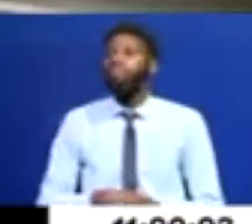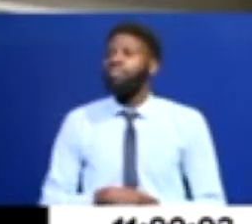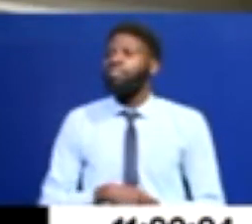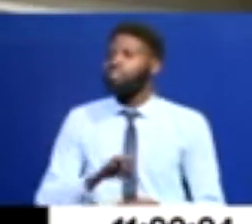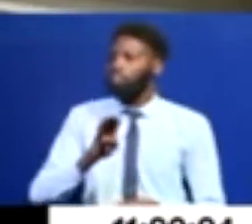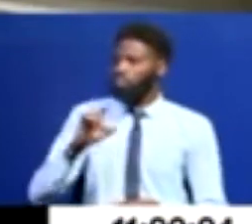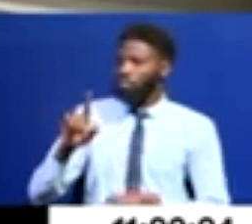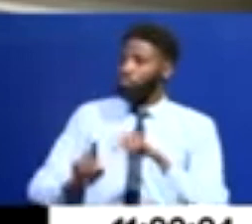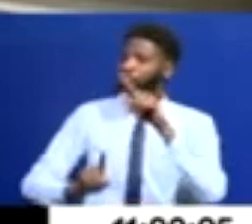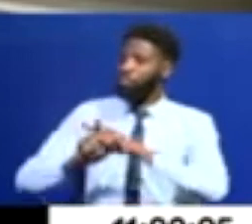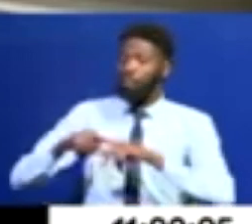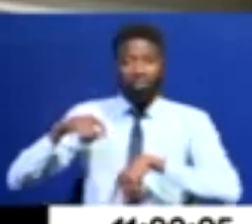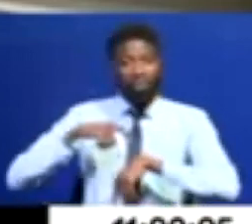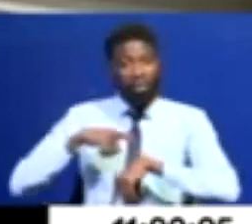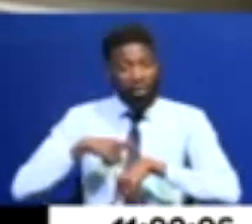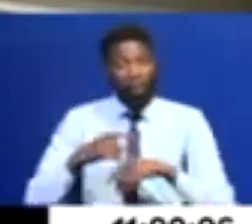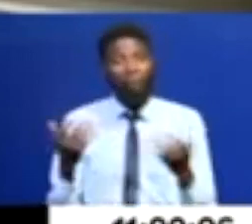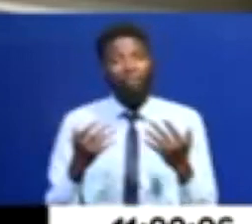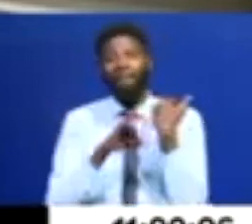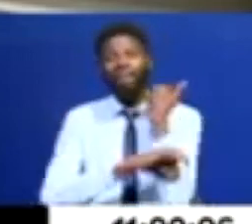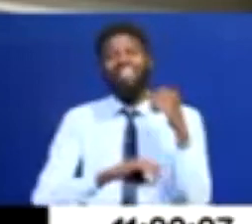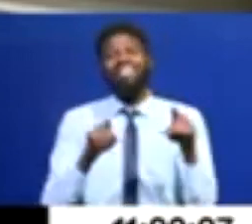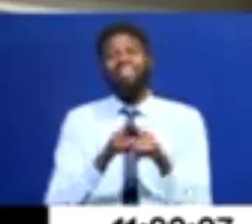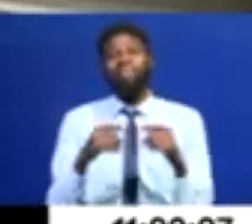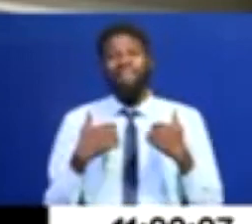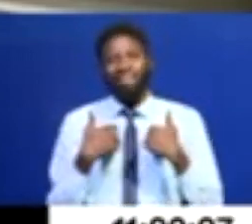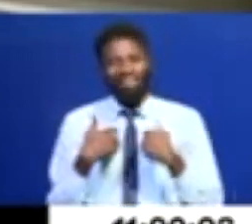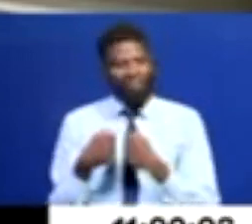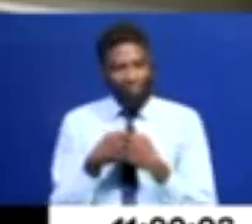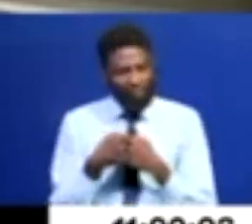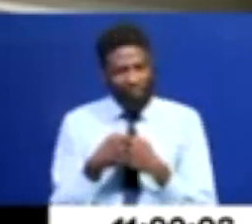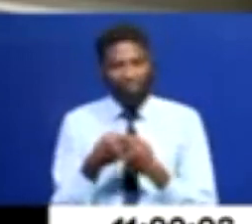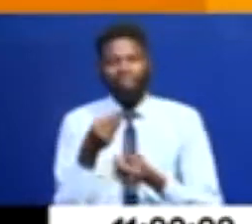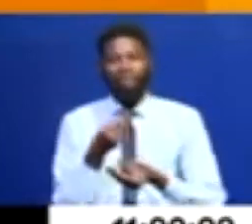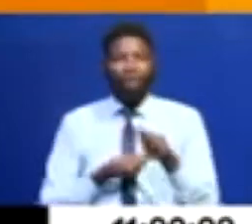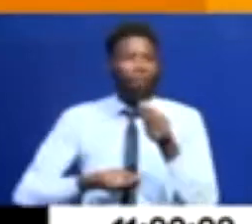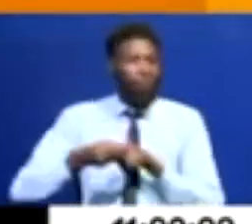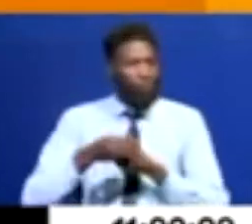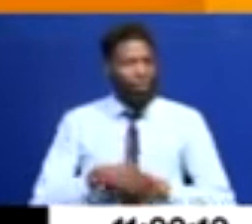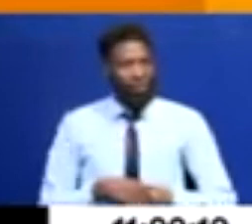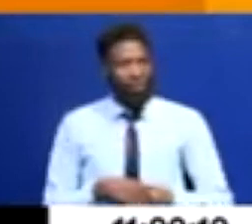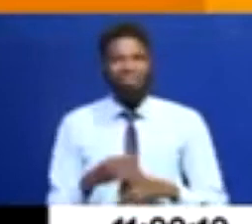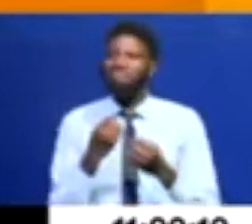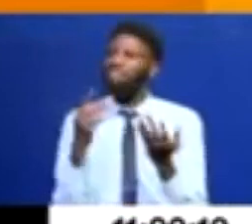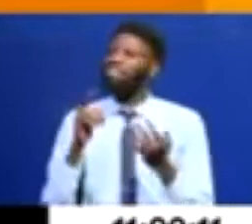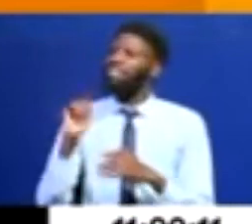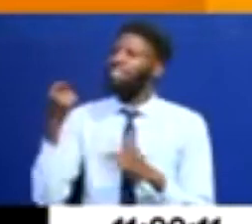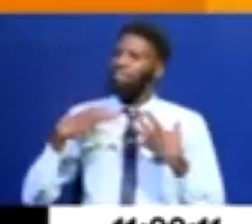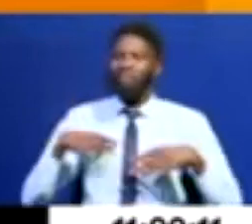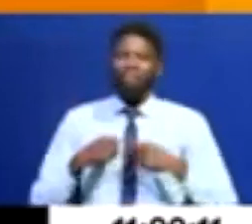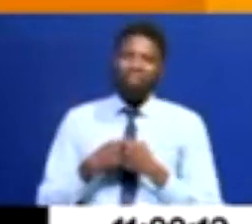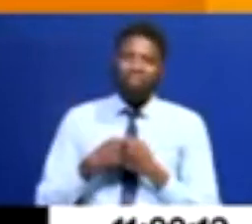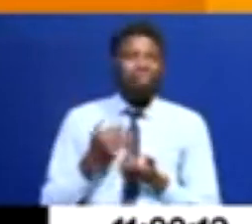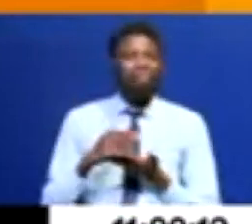is coming at a time when, you know, the country is going through a rough economic patch, and you have so many Kenyans who are struggling to pay